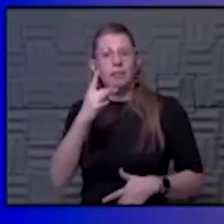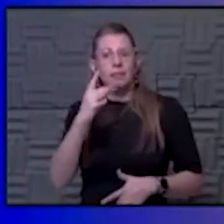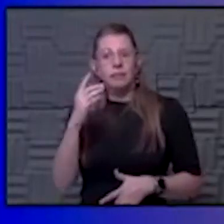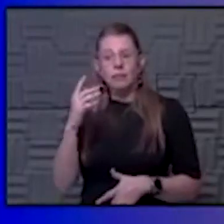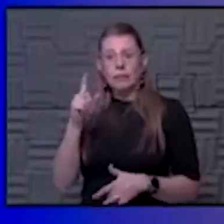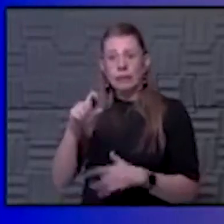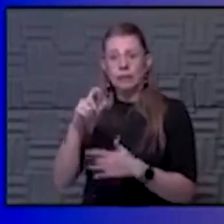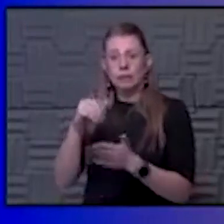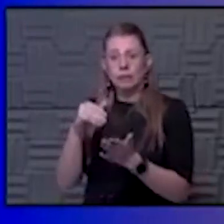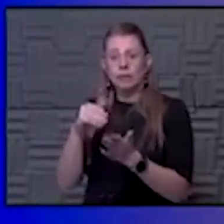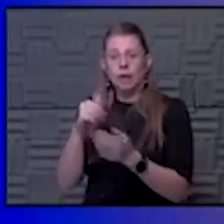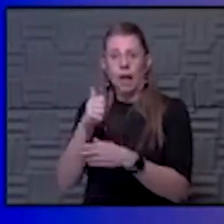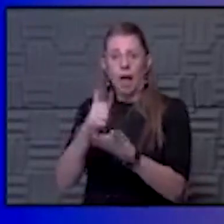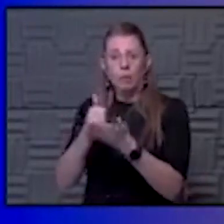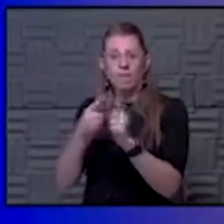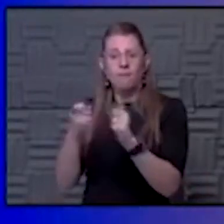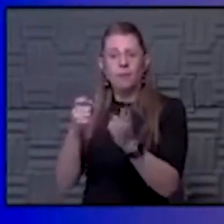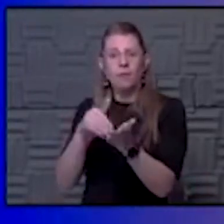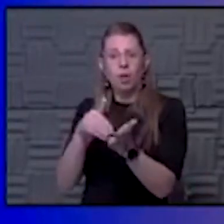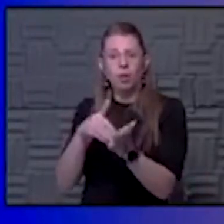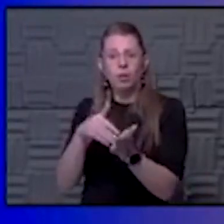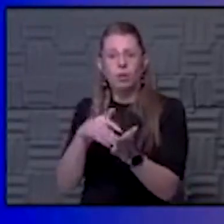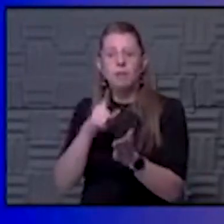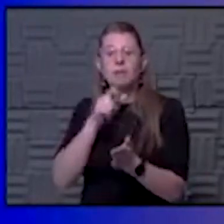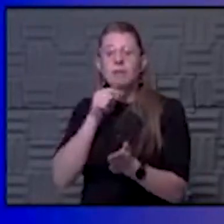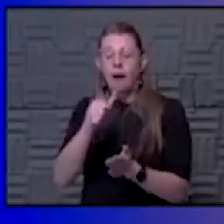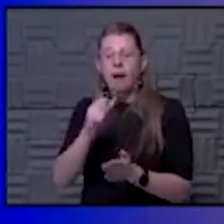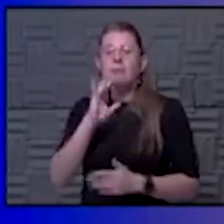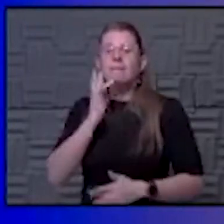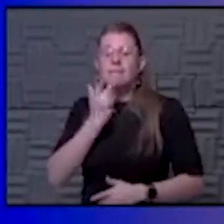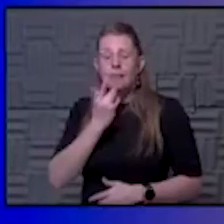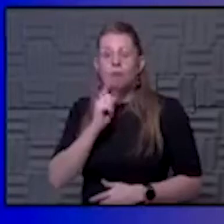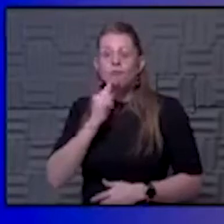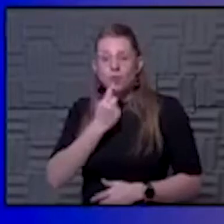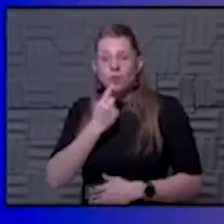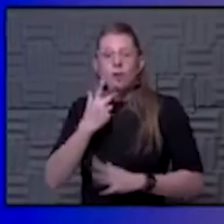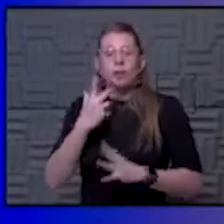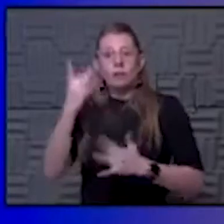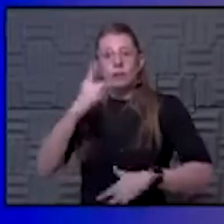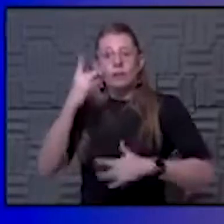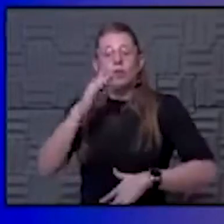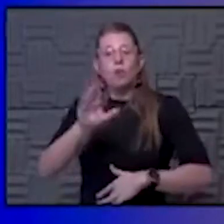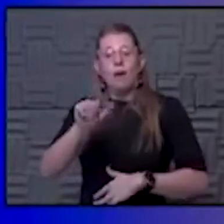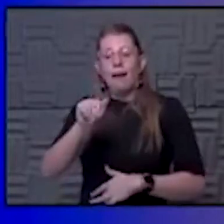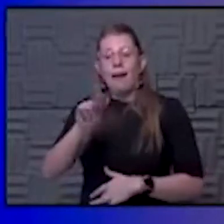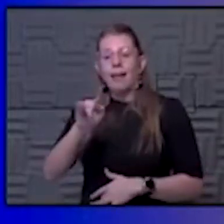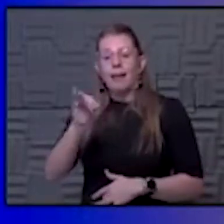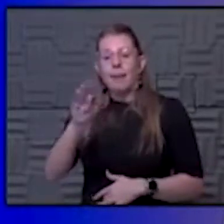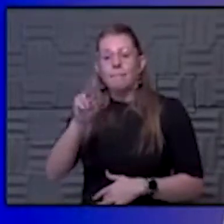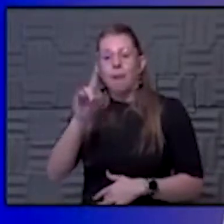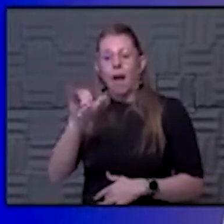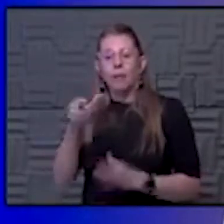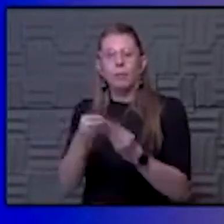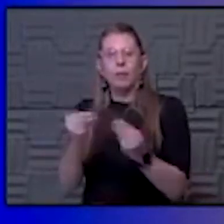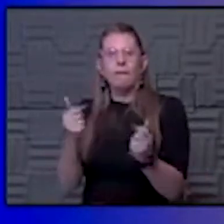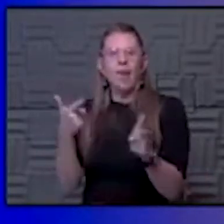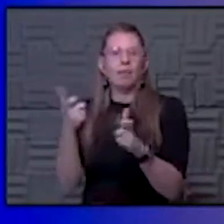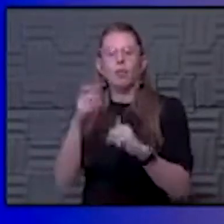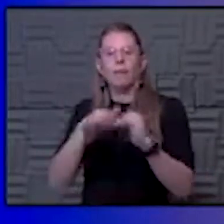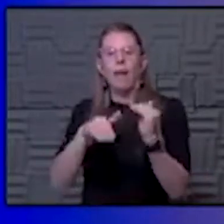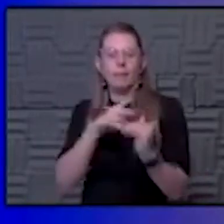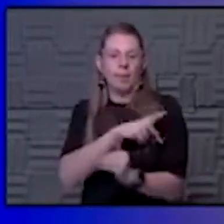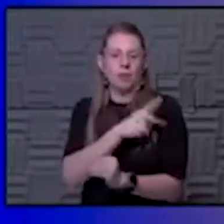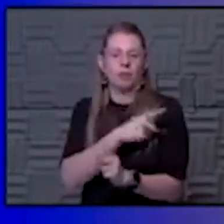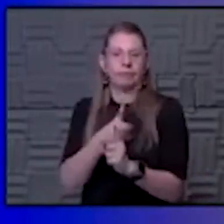medical attention, not critical disease, we know that your antibodies, for what it's worth, your antibodies wane quicker than those patients who have